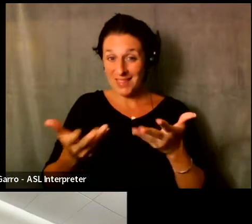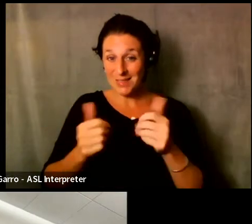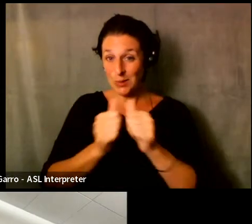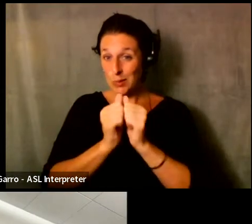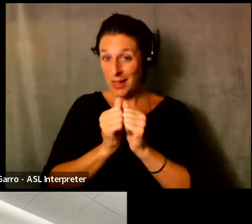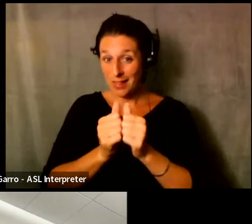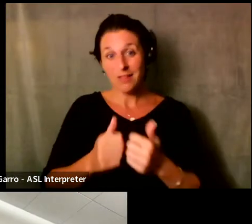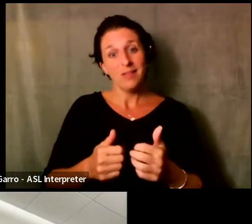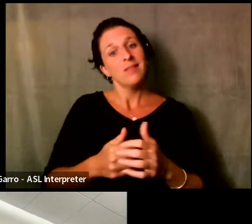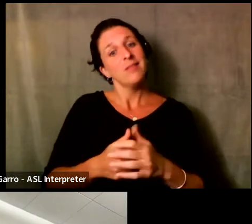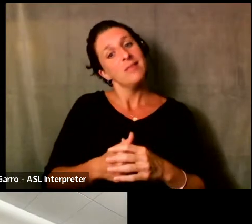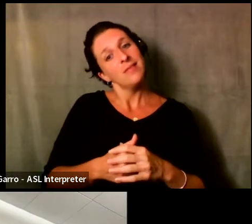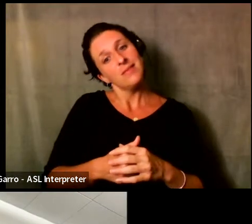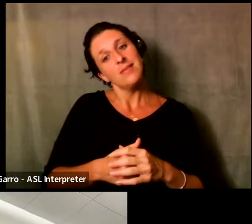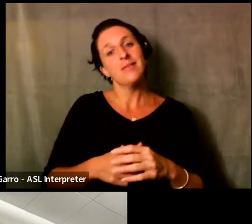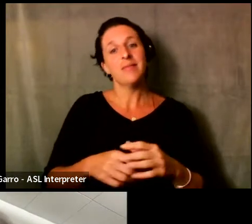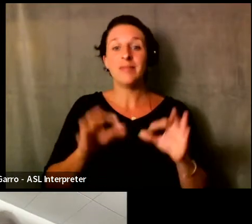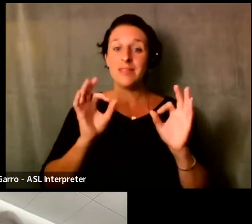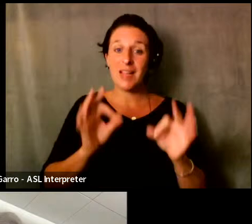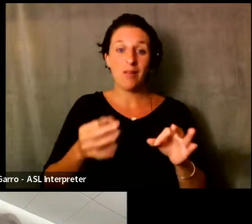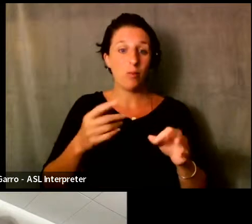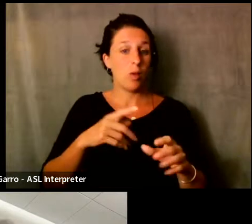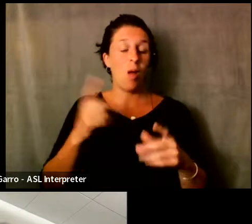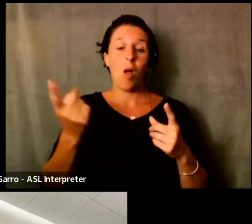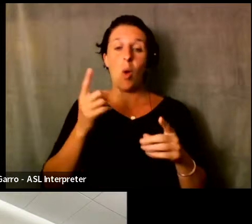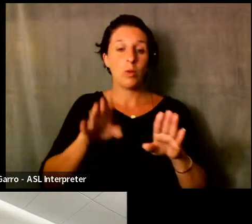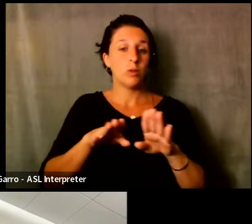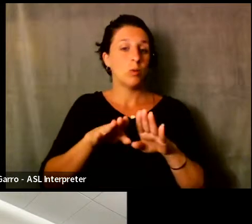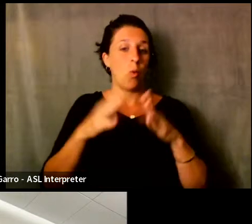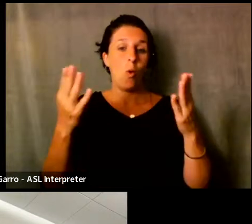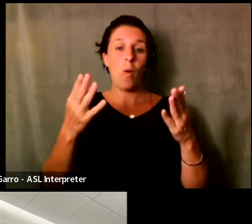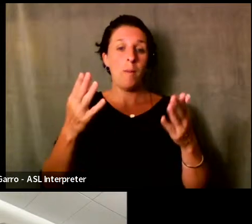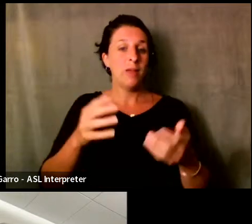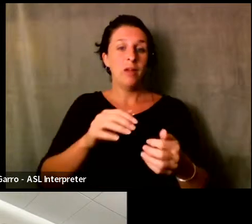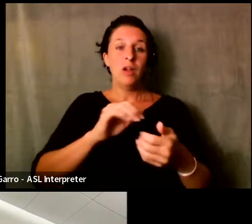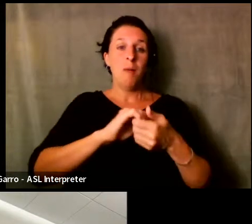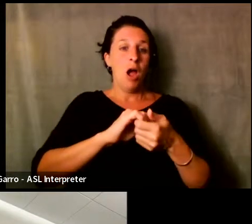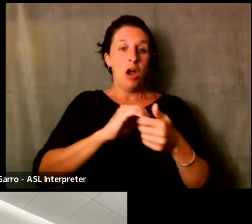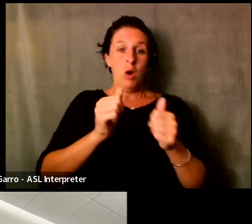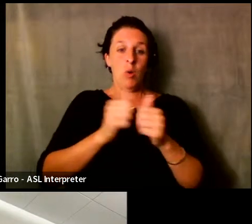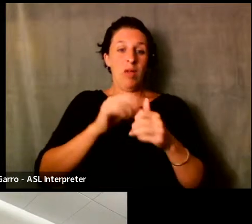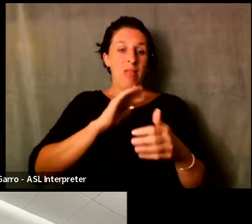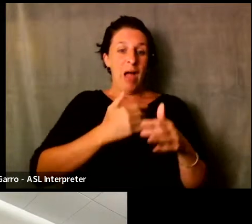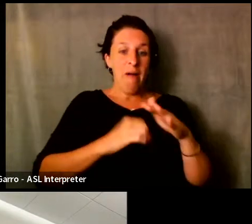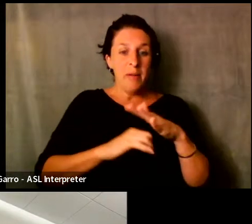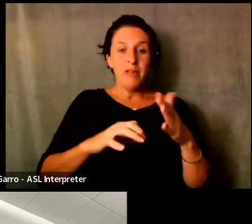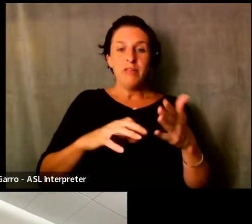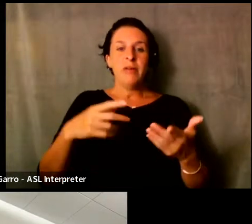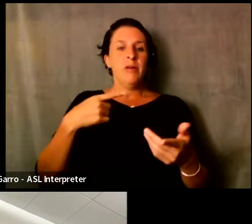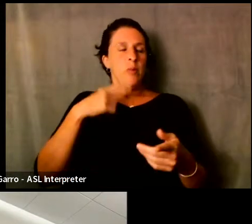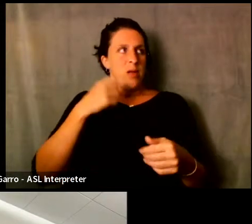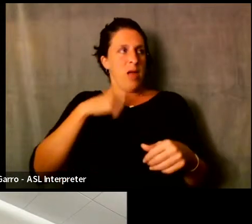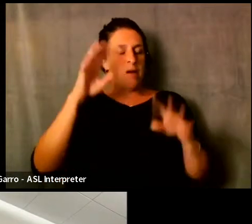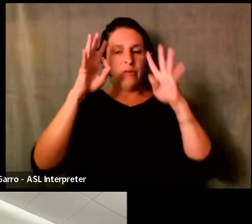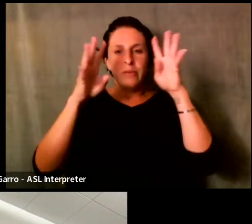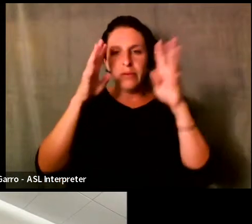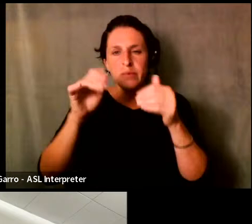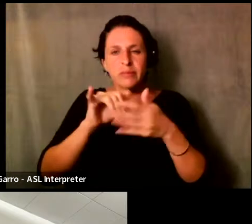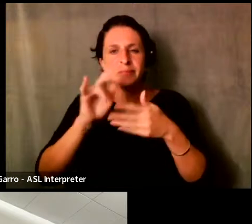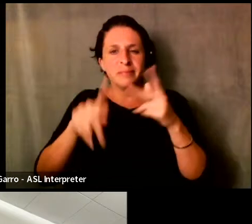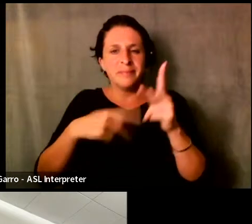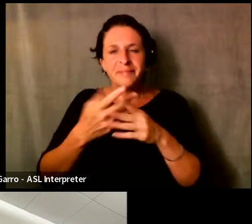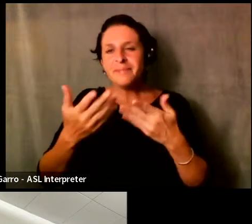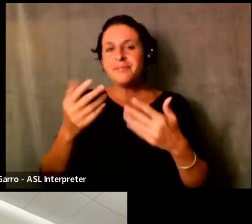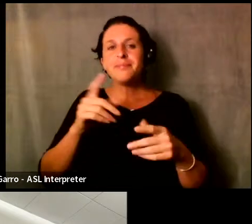I think certainly we're always open to partnerships with our elementary partners of all. I mean, I think we need to start to get really creative about some of this stuff. But I will say the thing that seems to